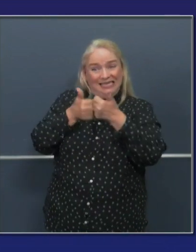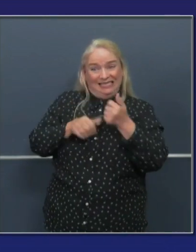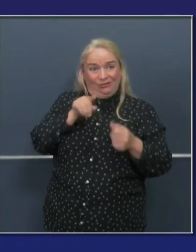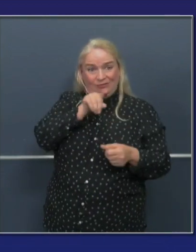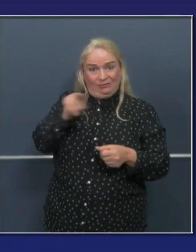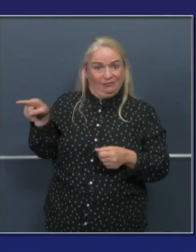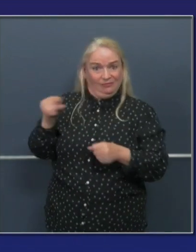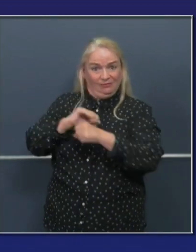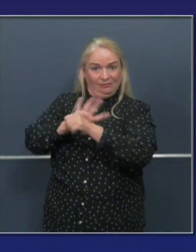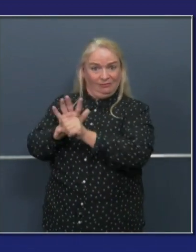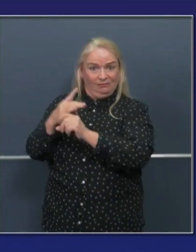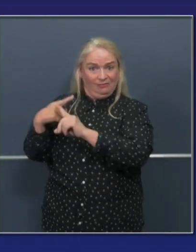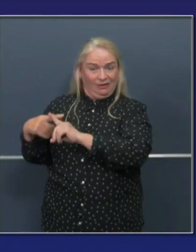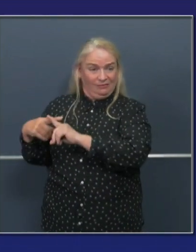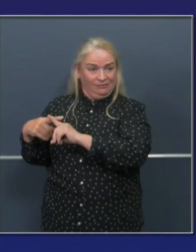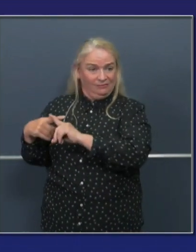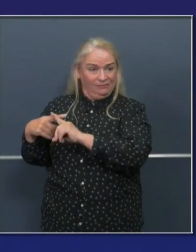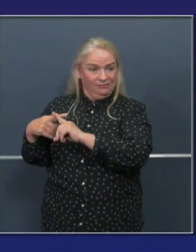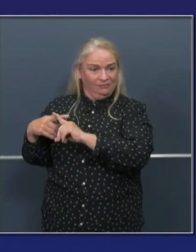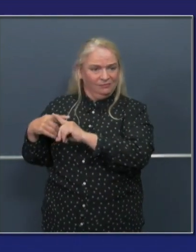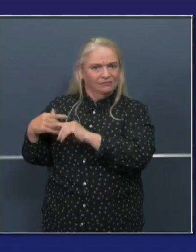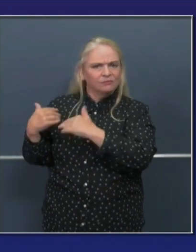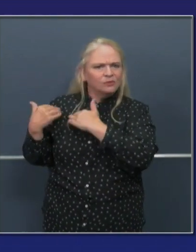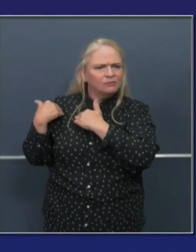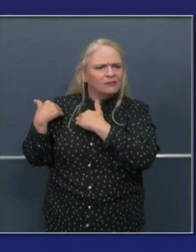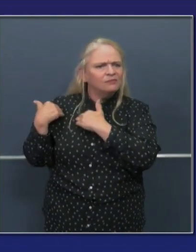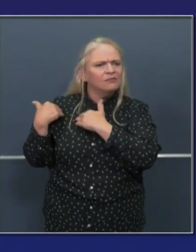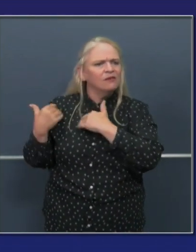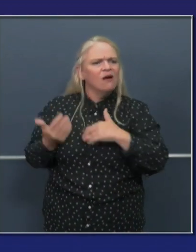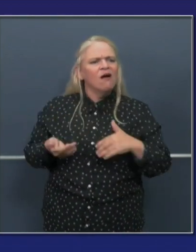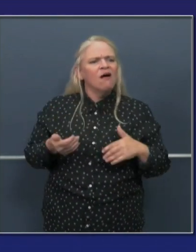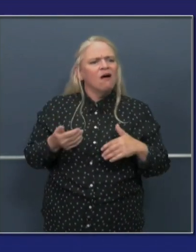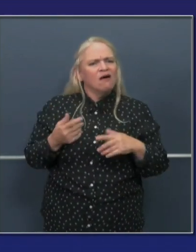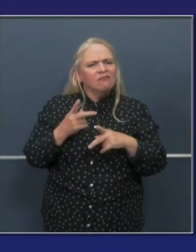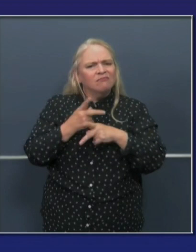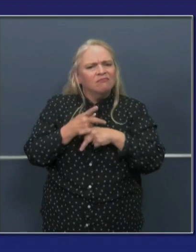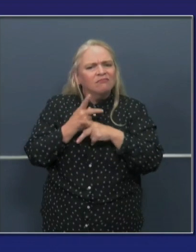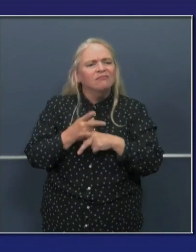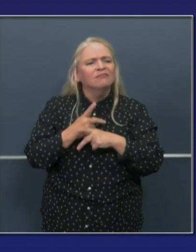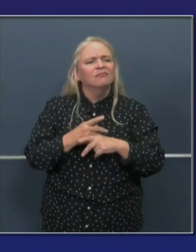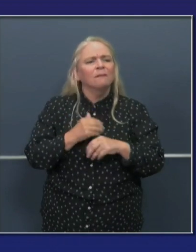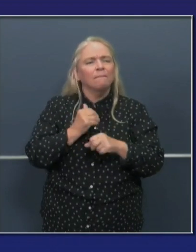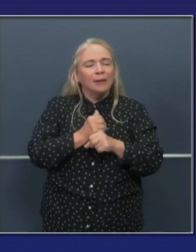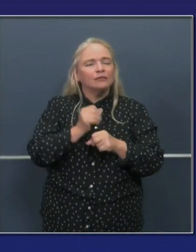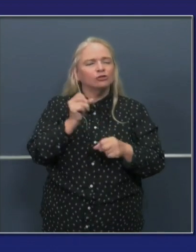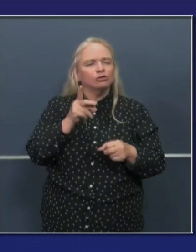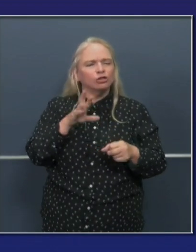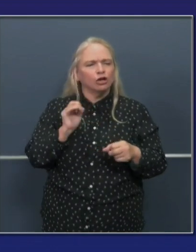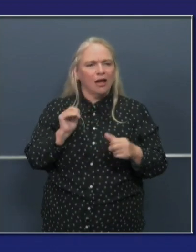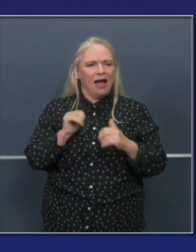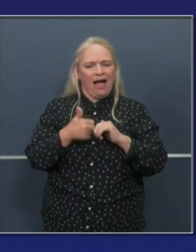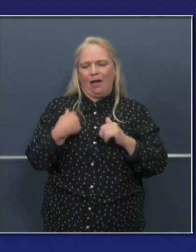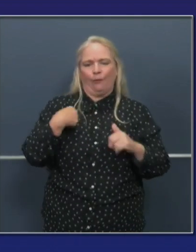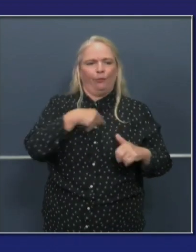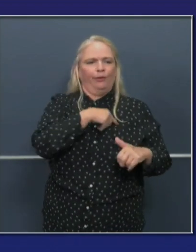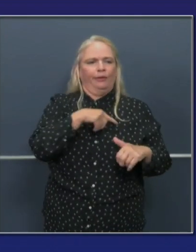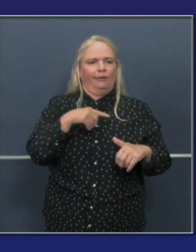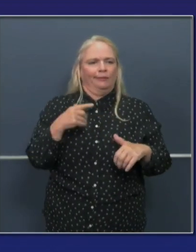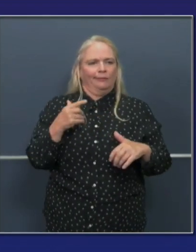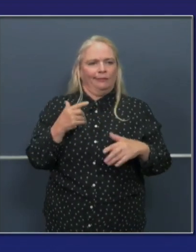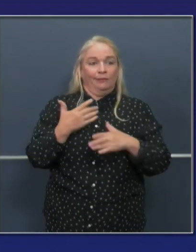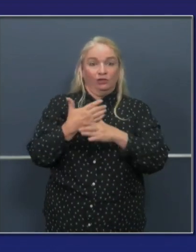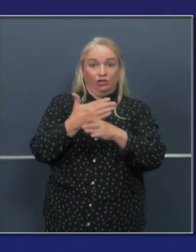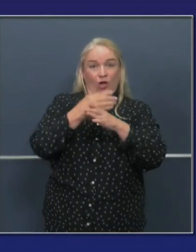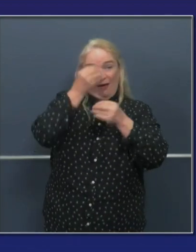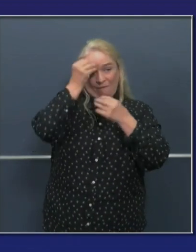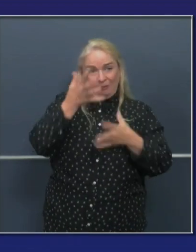are responsible and all of us accountable for distributing information to the public, to really focus on the